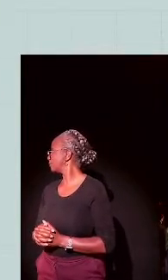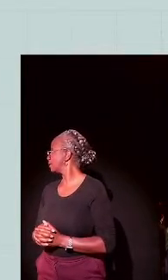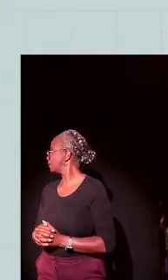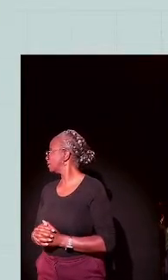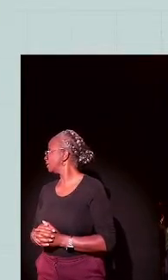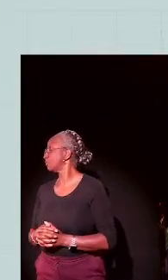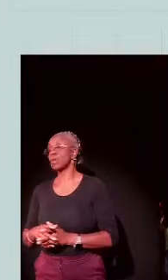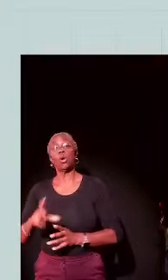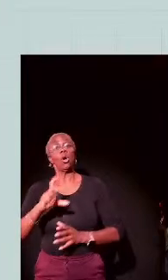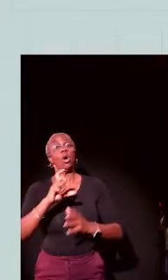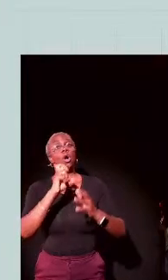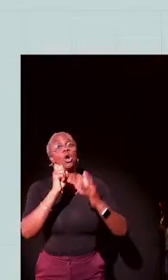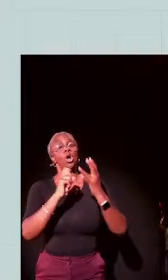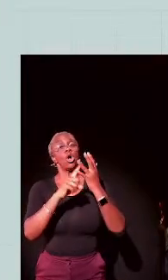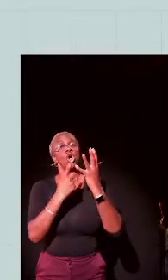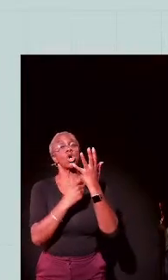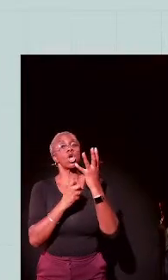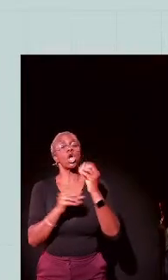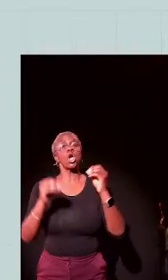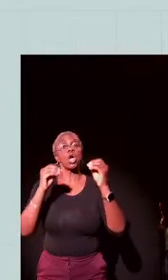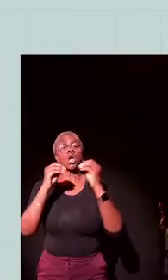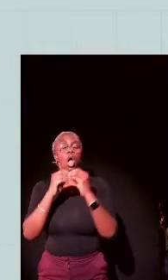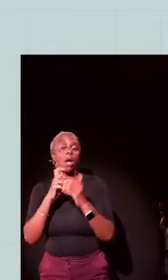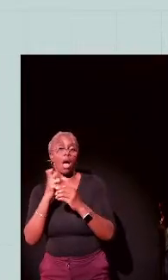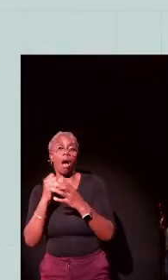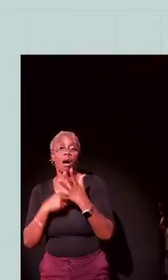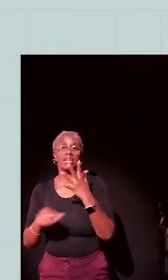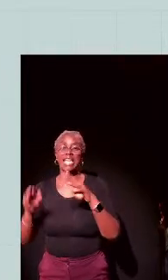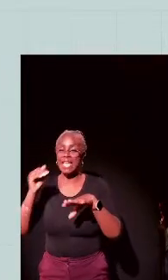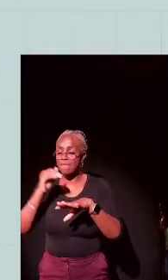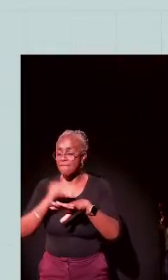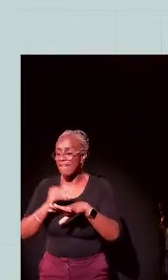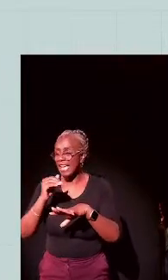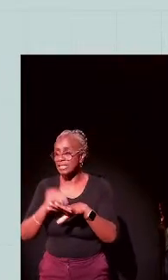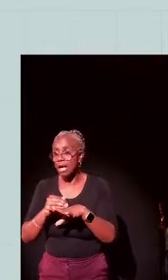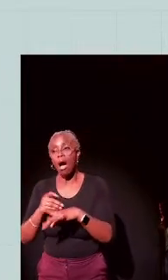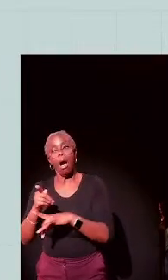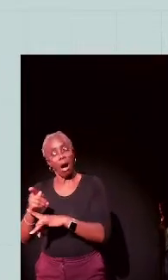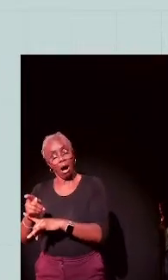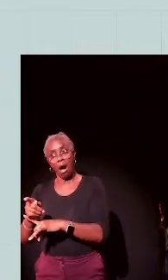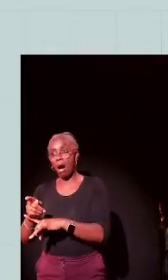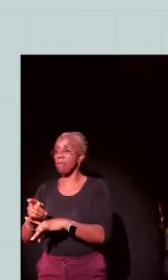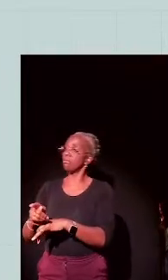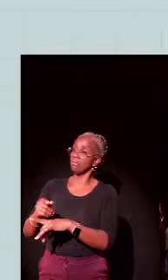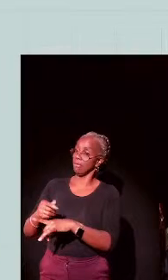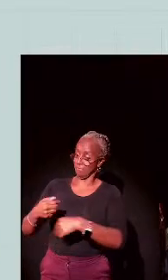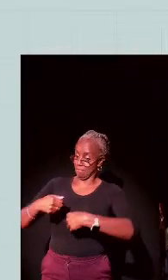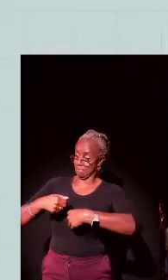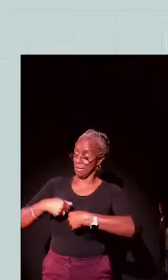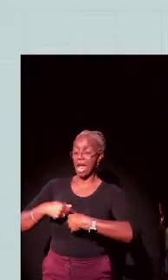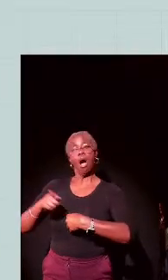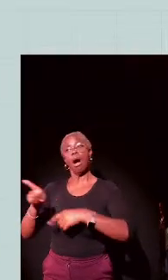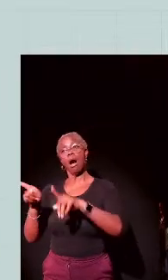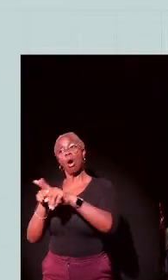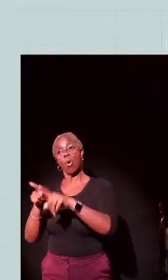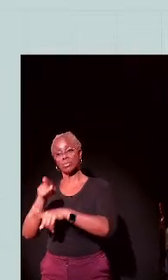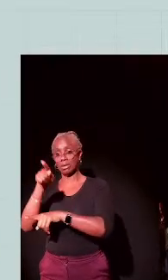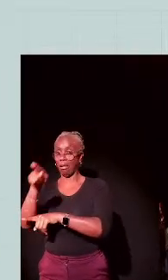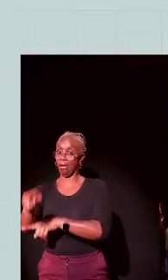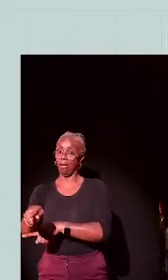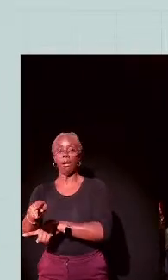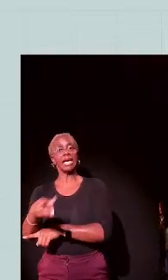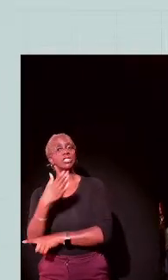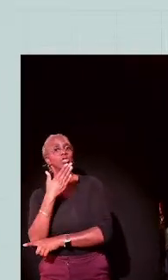When you make something for someone and then a lot of other people find it useful. I think the etymology of